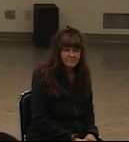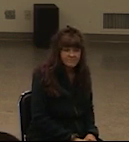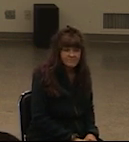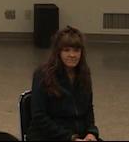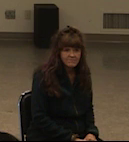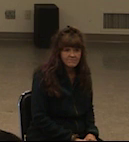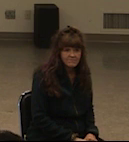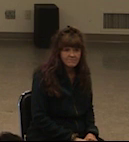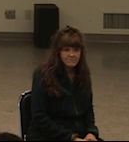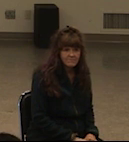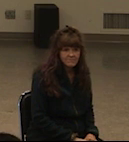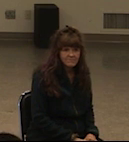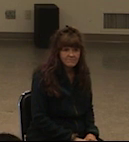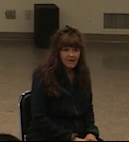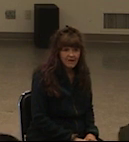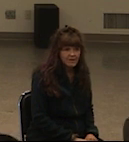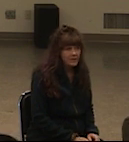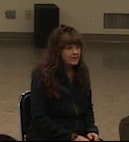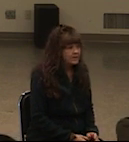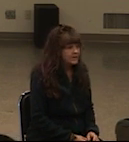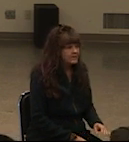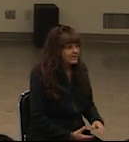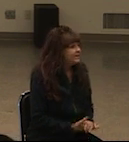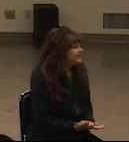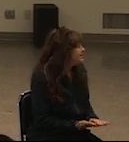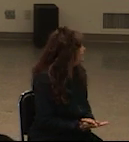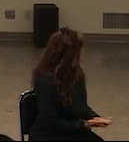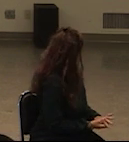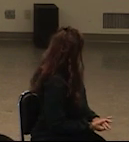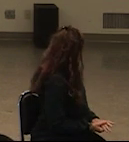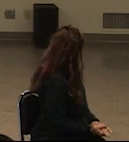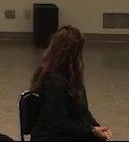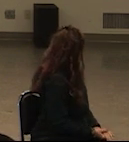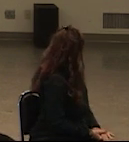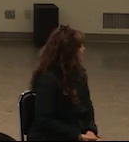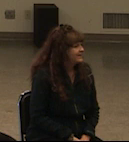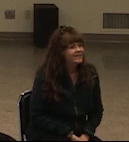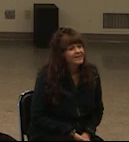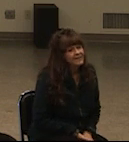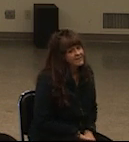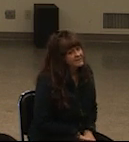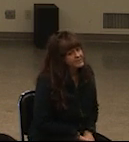Maybe give it another minute to see other contributions, and then we'll reflect on what we see.